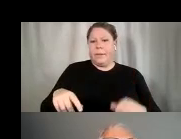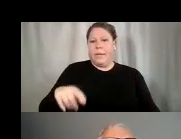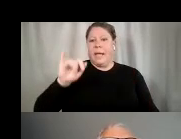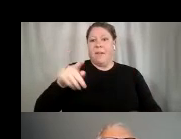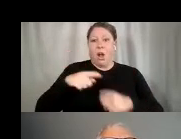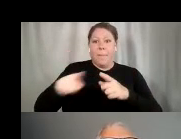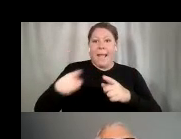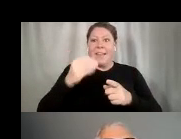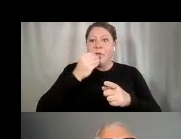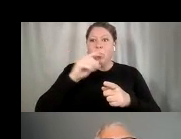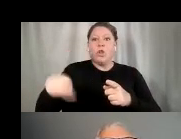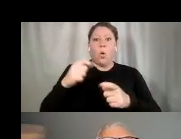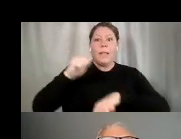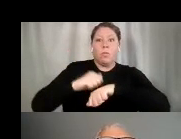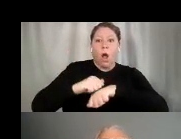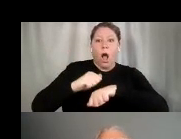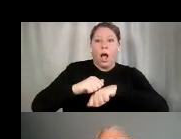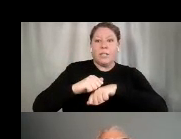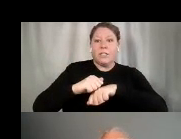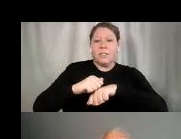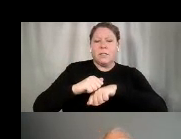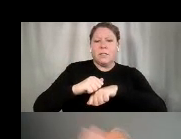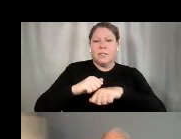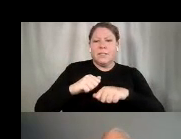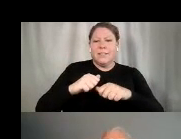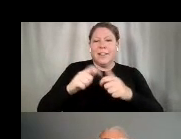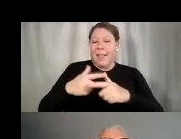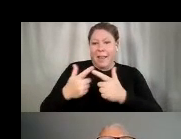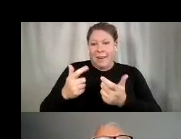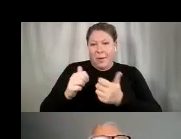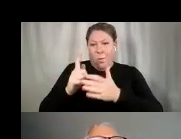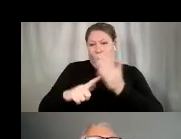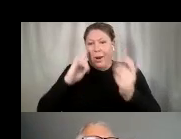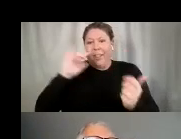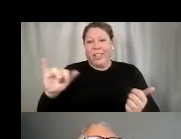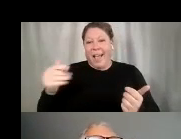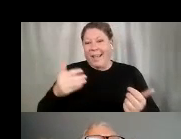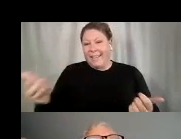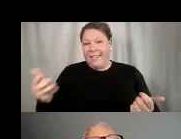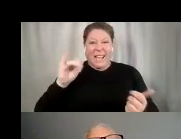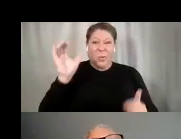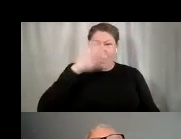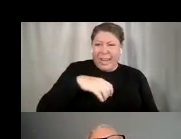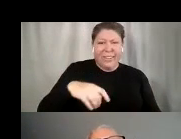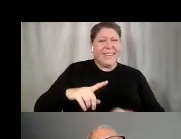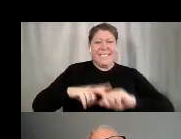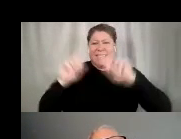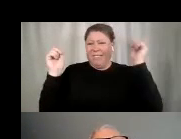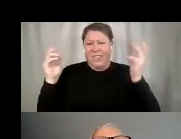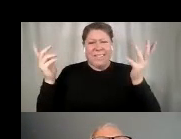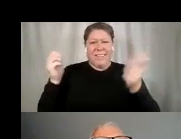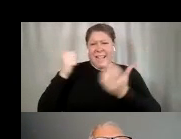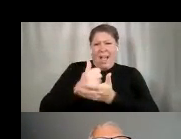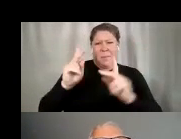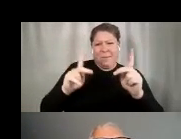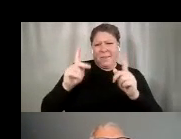source was rocks and boulders? And getting people kind of thinking of something weird and different helps them to be creative. And